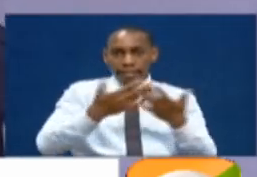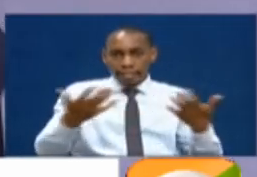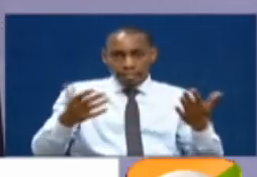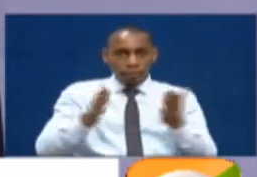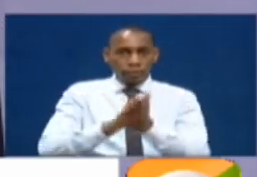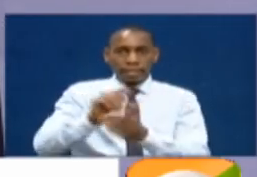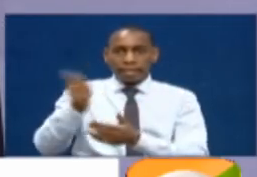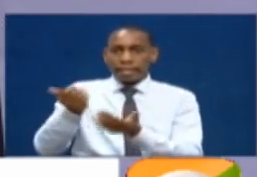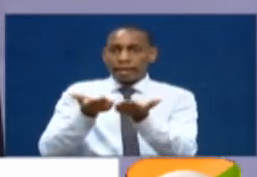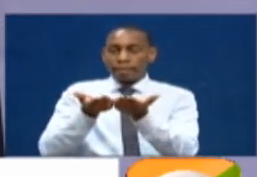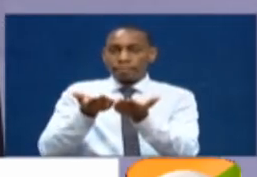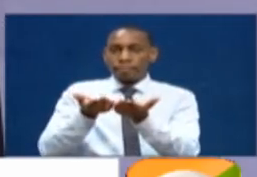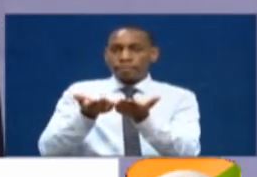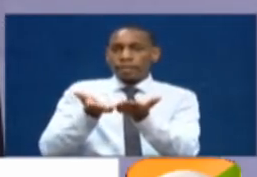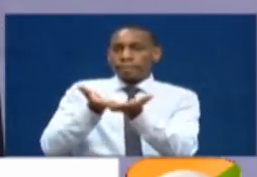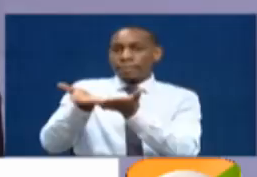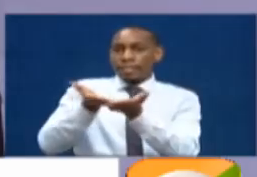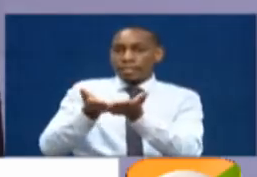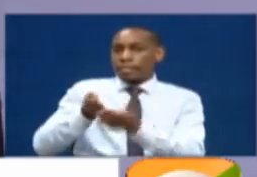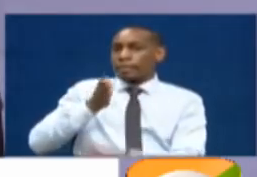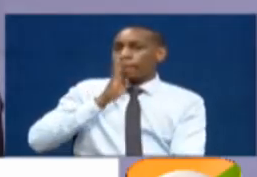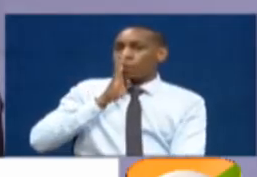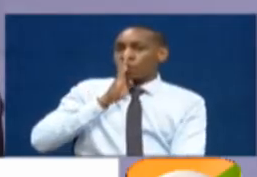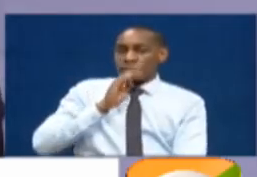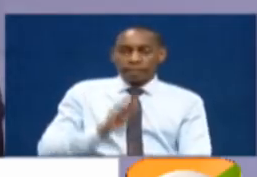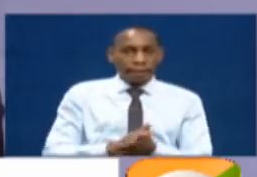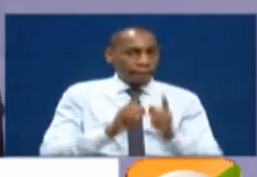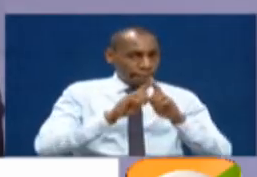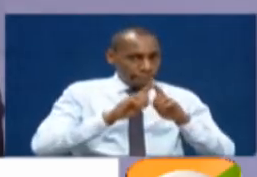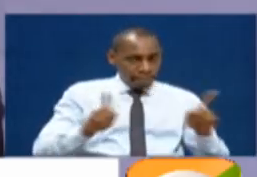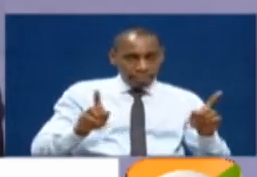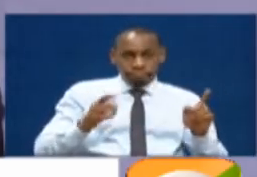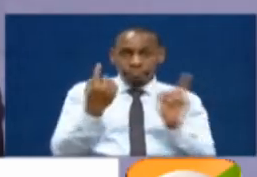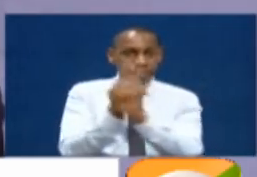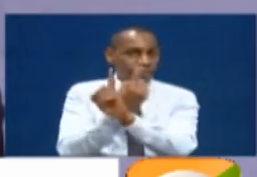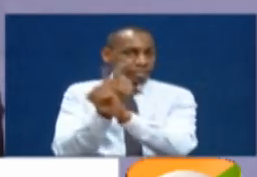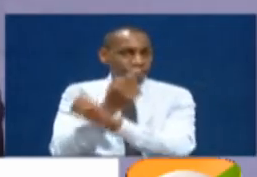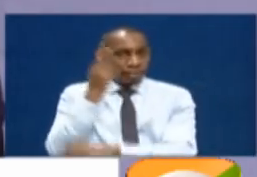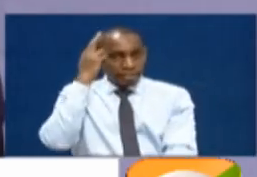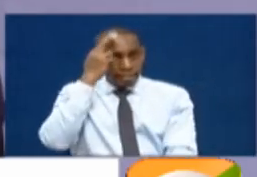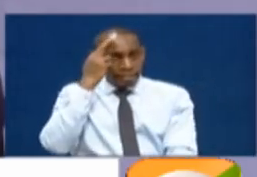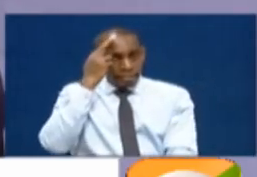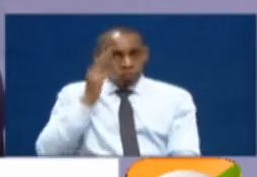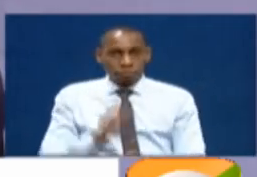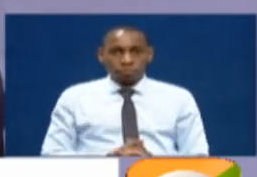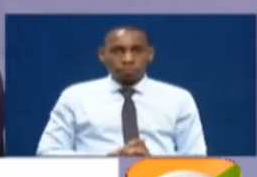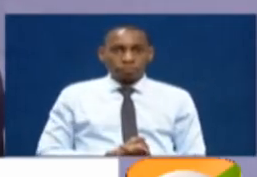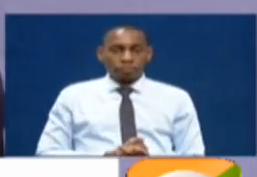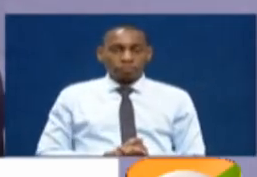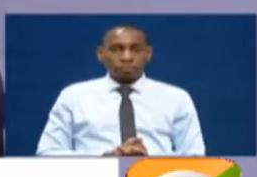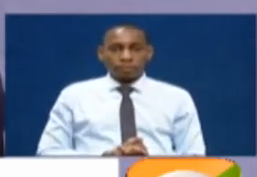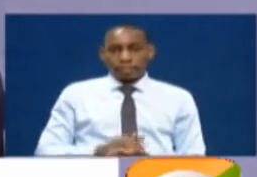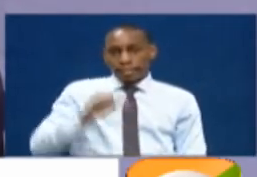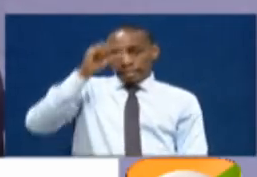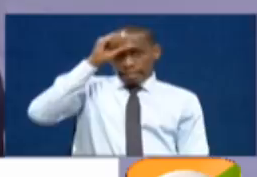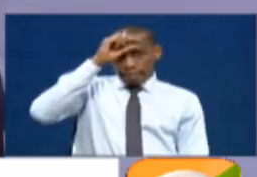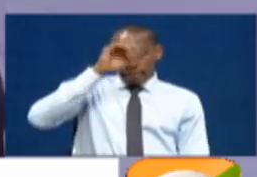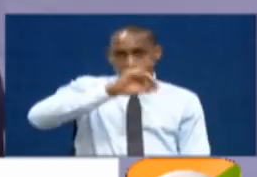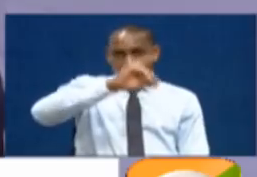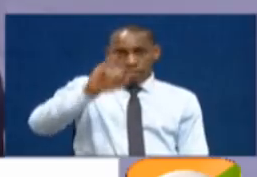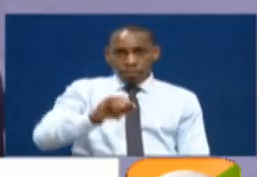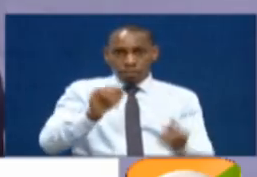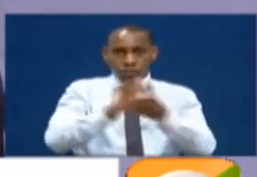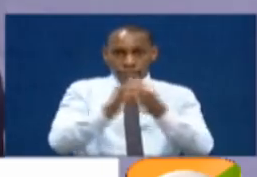is commercial borrowing. And unfortunately, for some reason, this government, the Jubilee government in